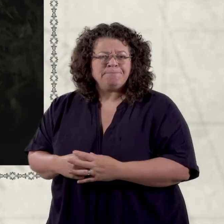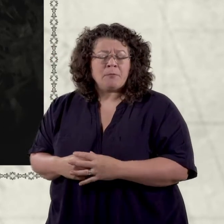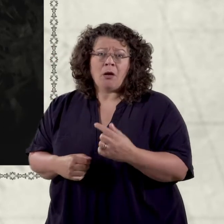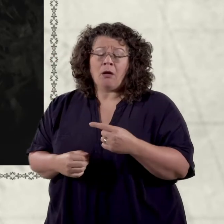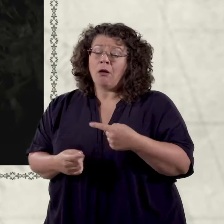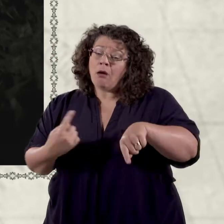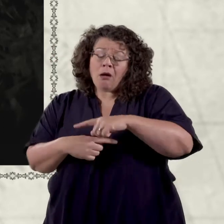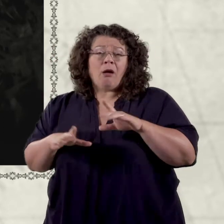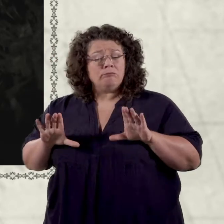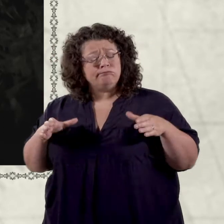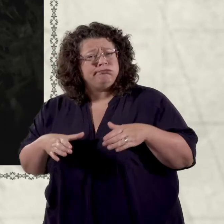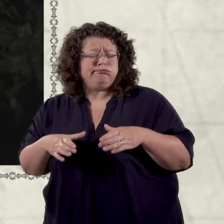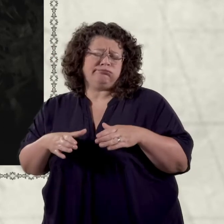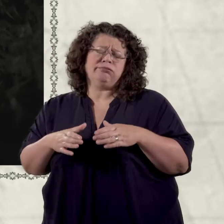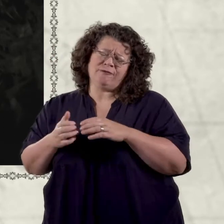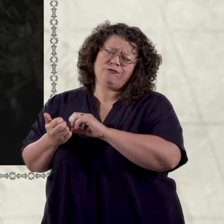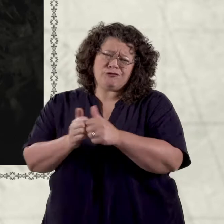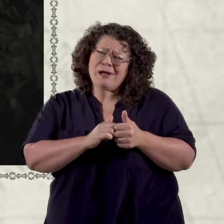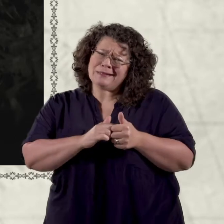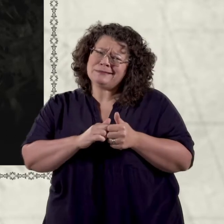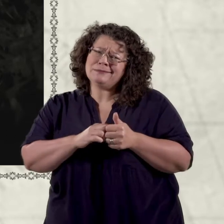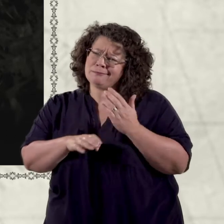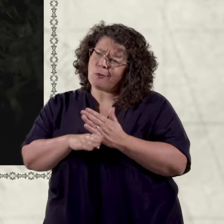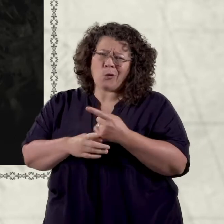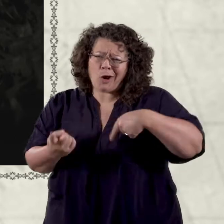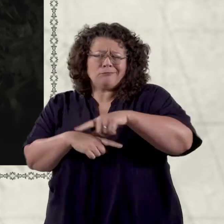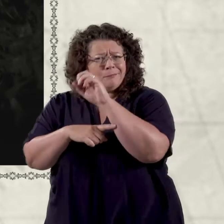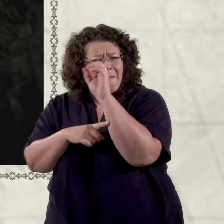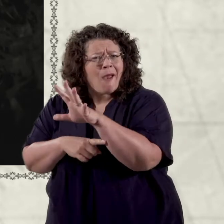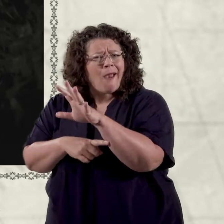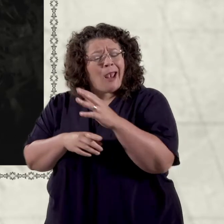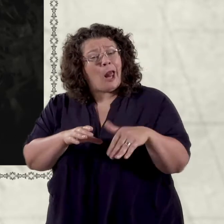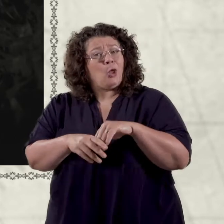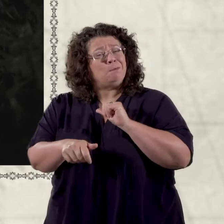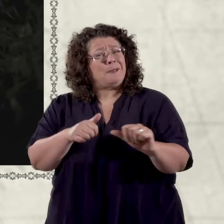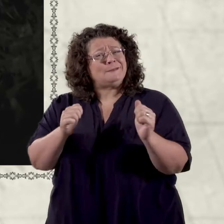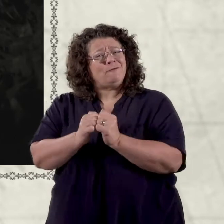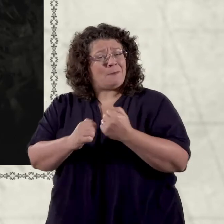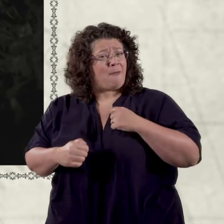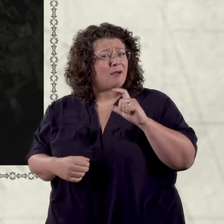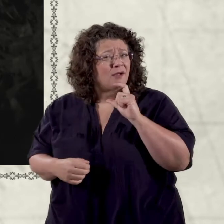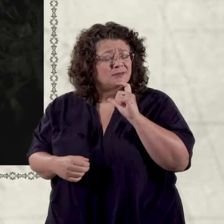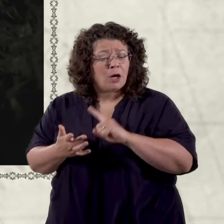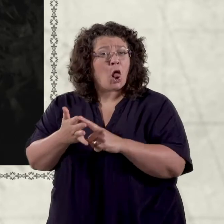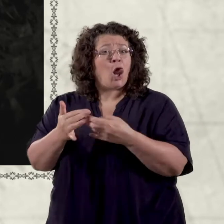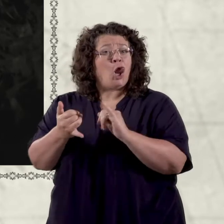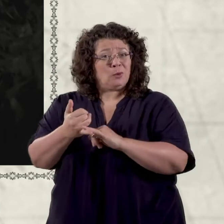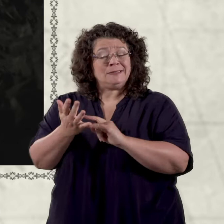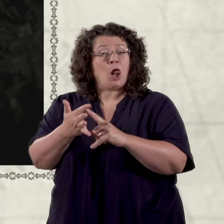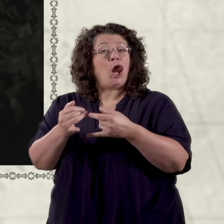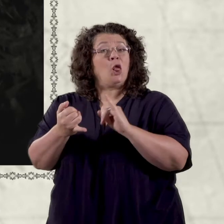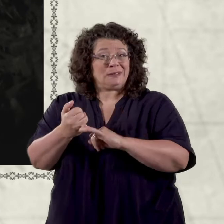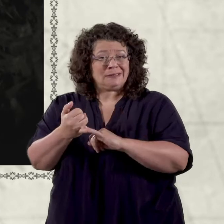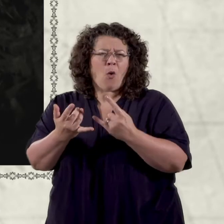I had lots of friends down in these mines, including my best friend, my cousin, Lewis, or as his friends like to call